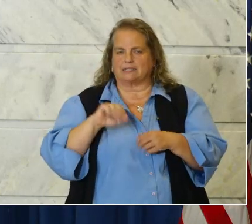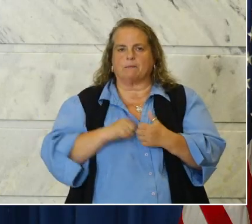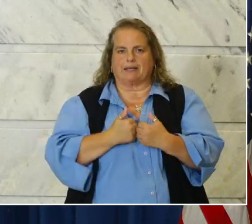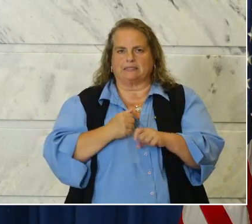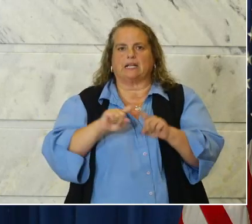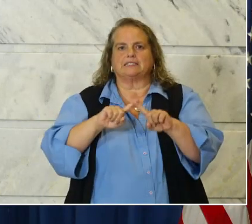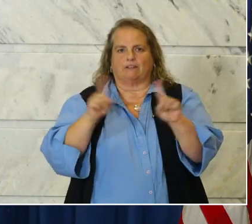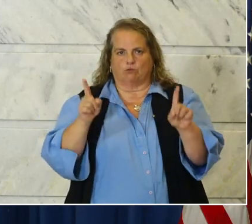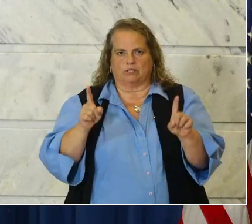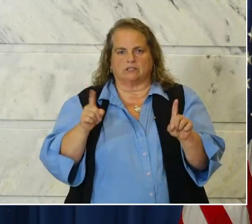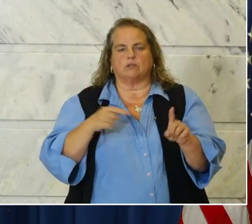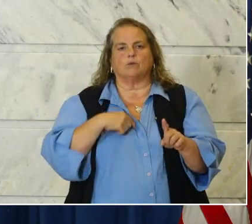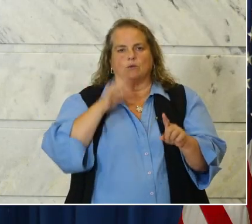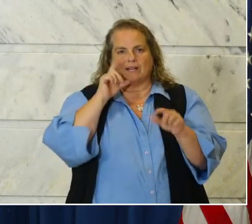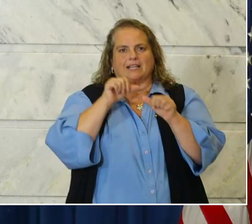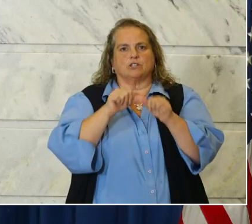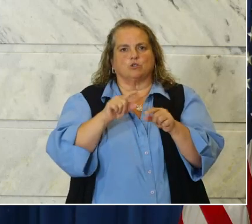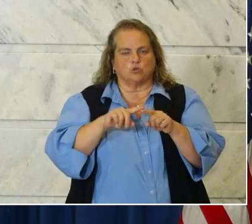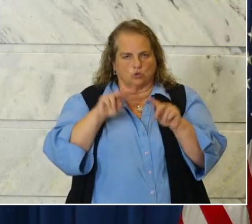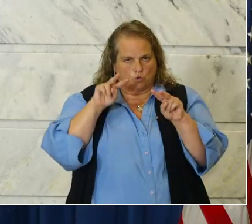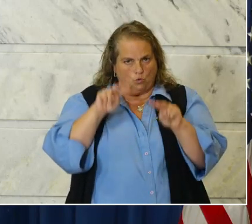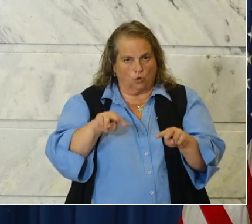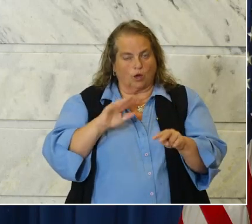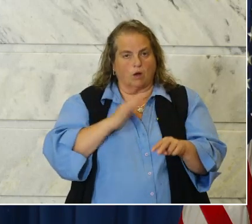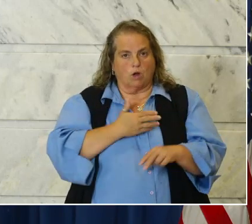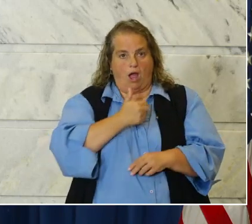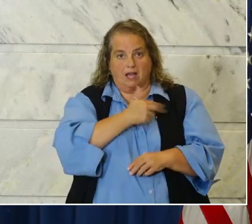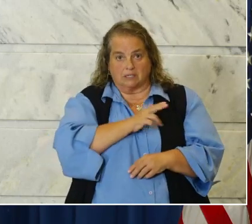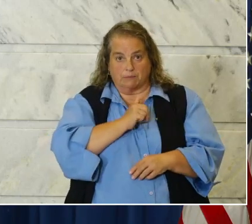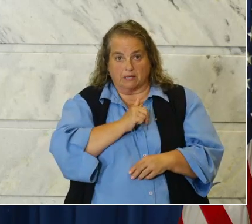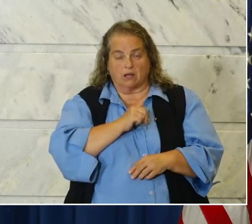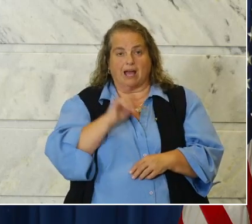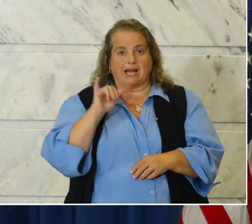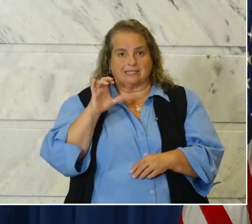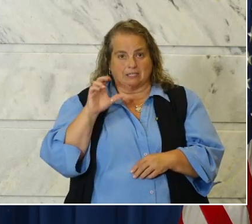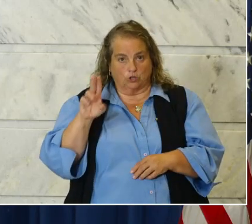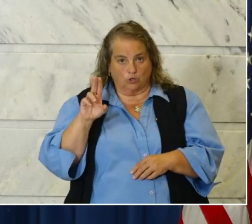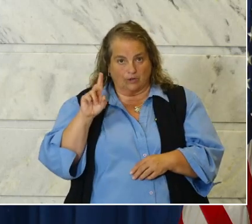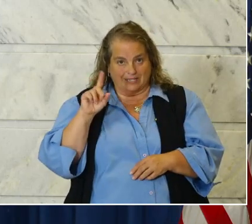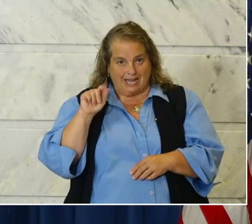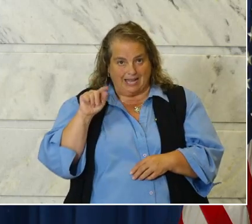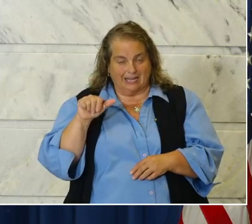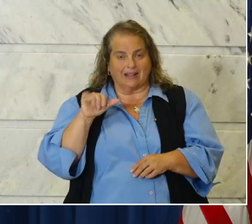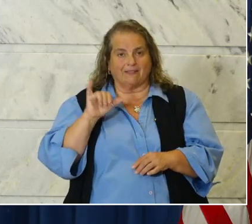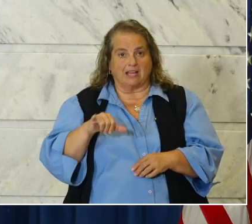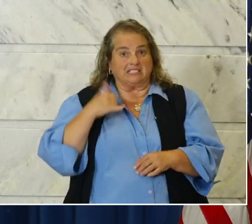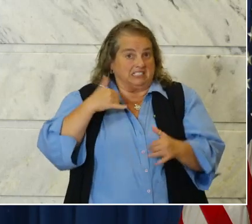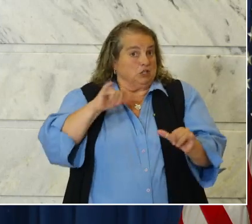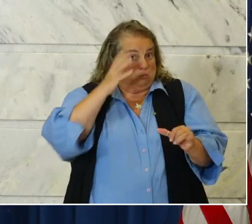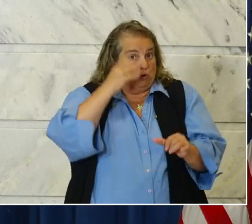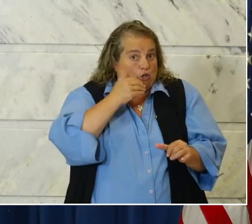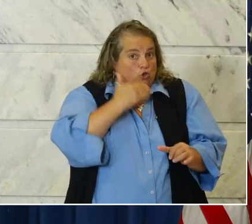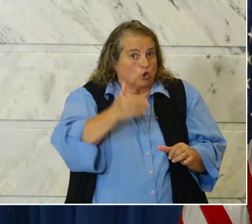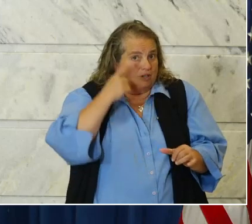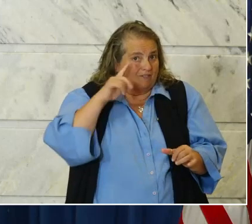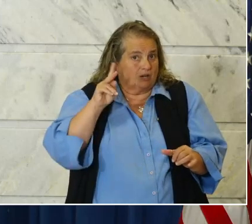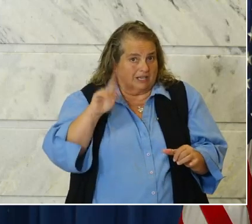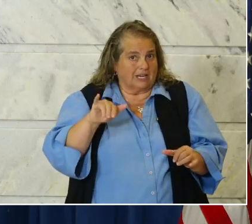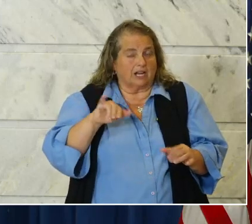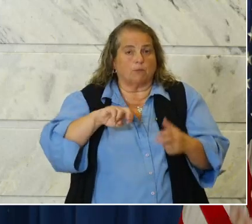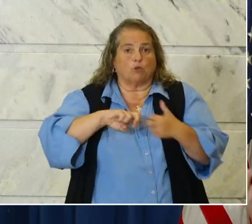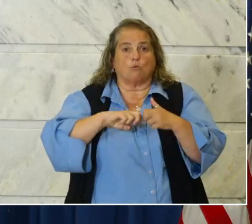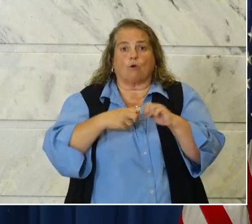too. We're going to continue to watch our hospitalization, our ICU data, though that's still pretty good for Kentucky. The problem